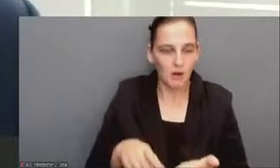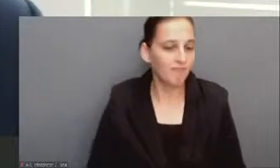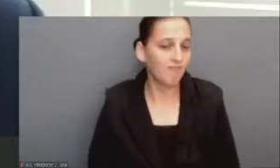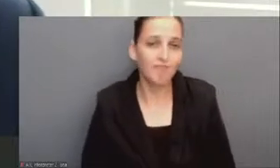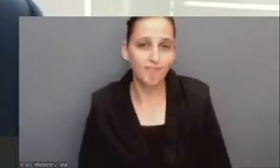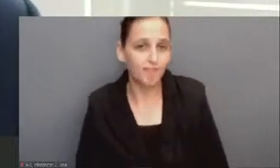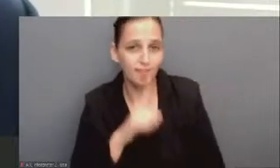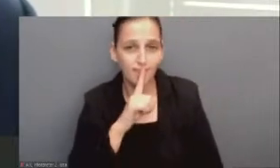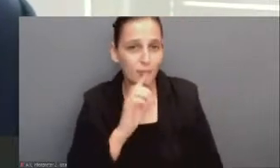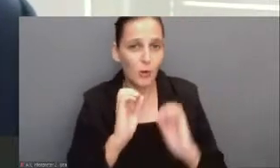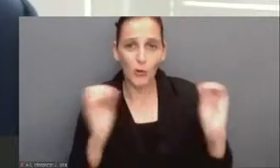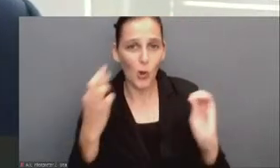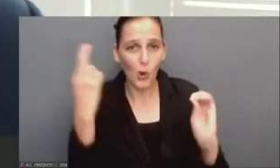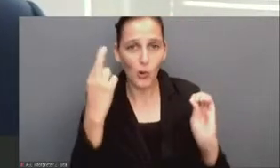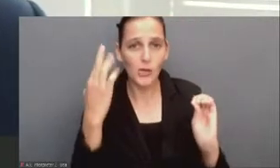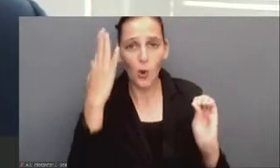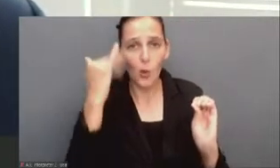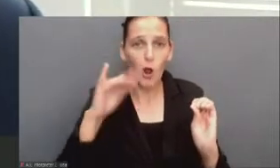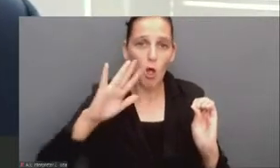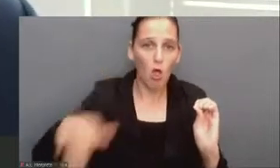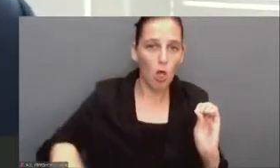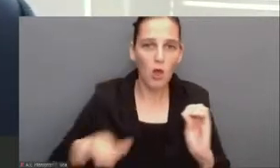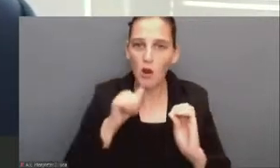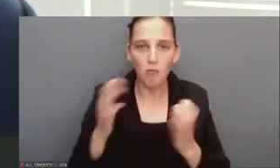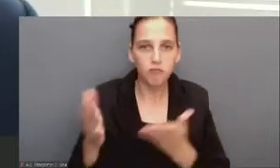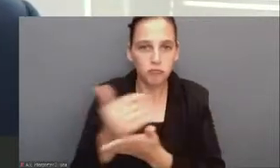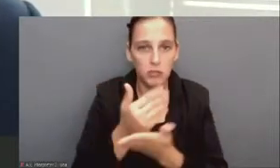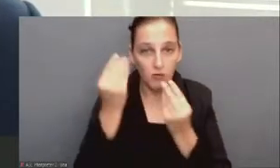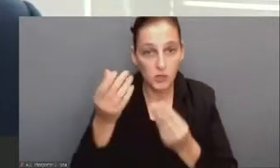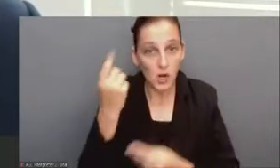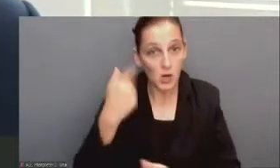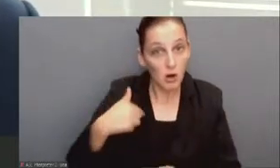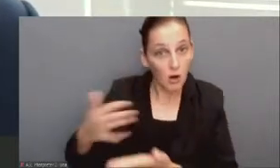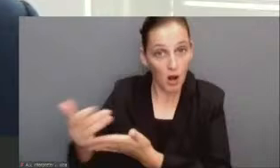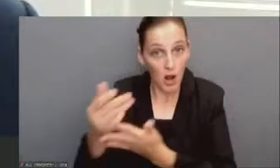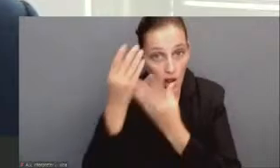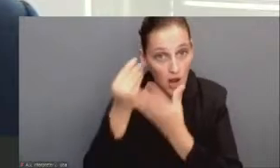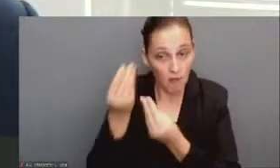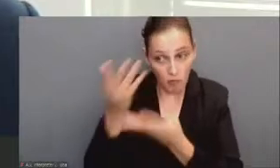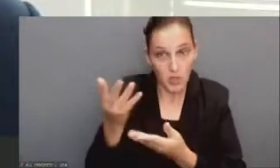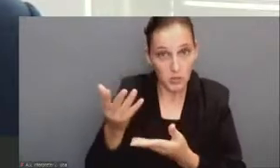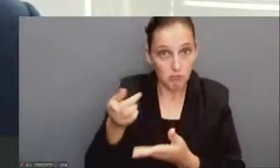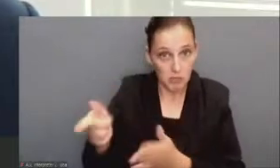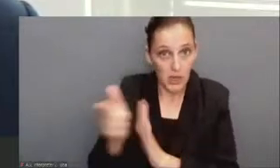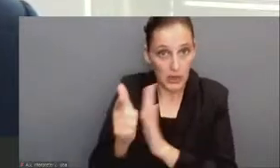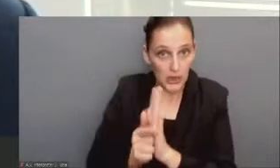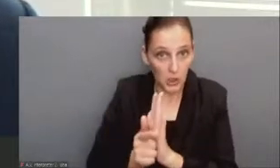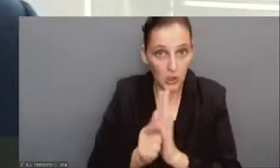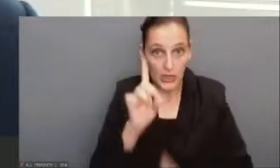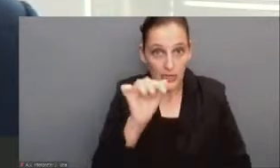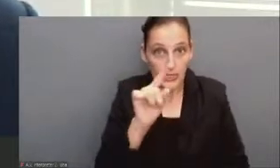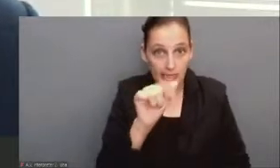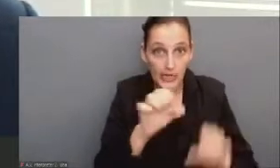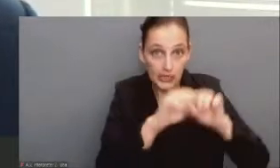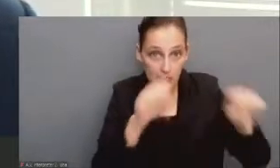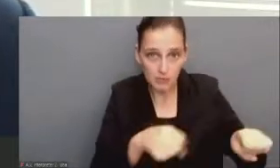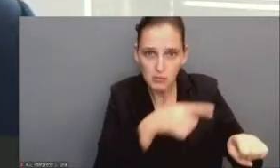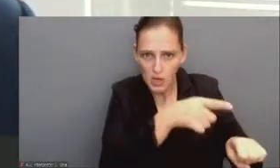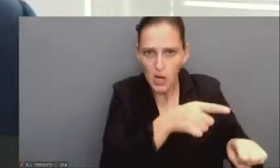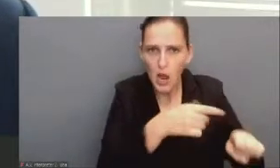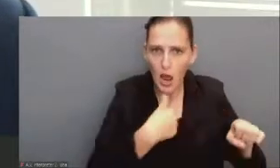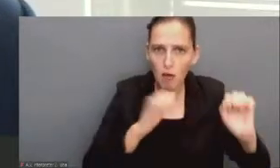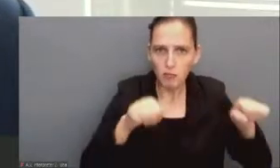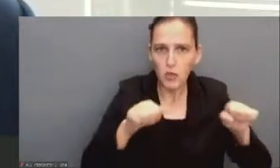not. It is legal. Our data systems are now in a place where they can collect it and stratify outcomes according